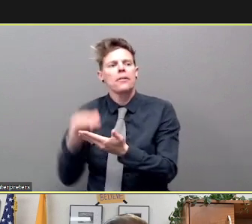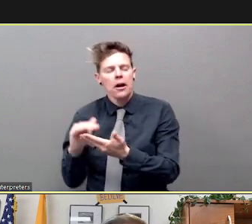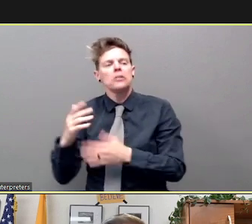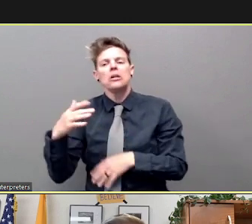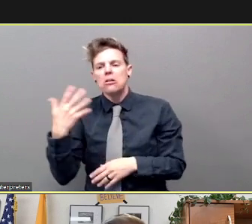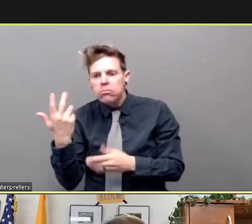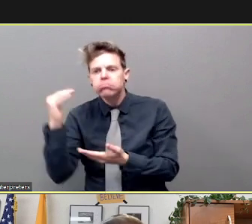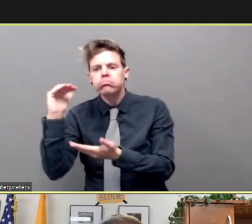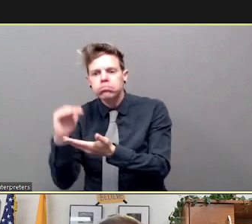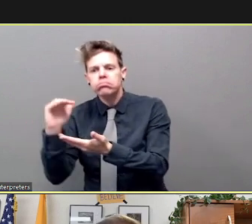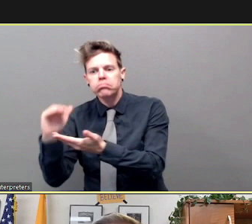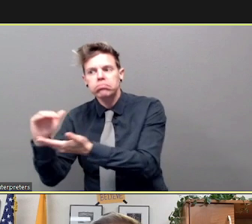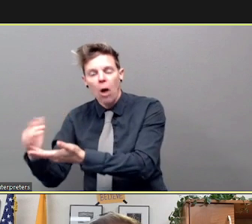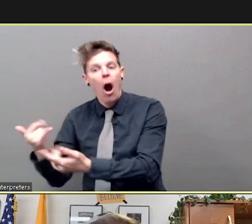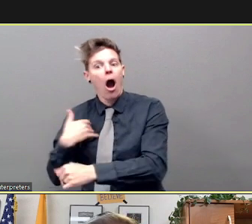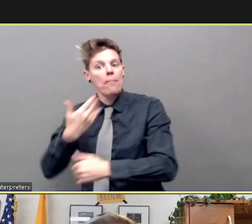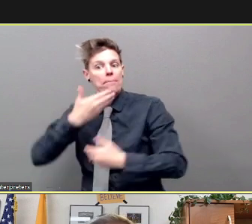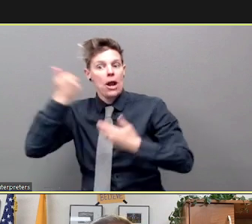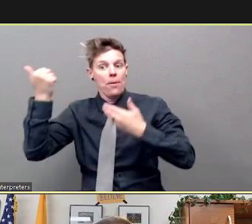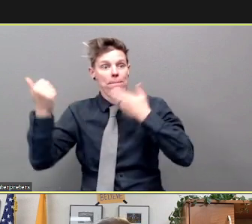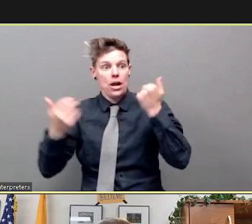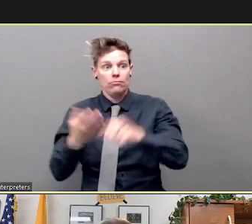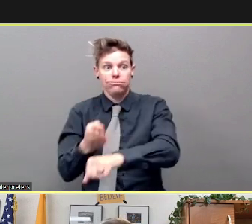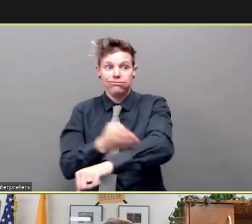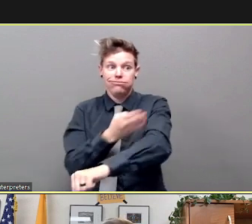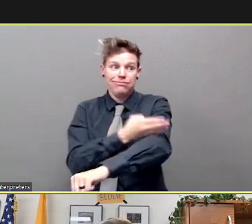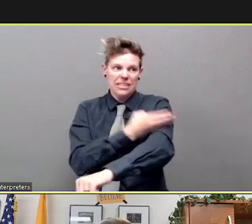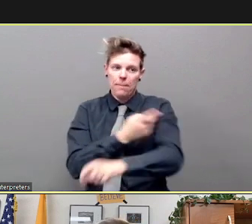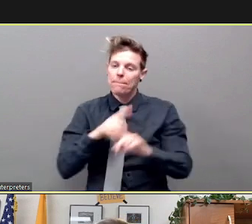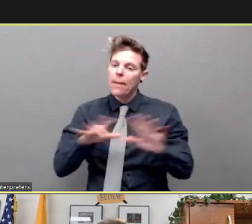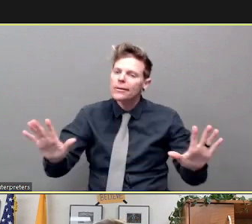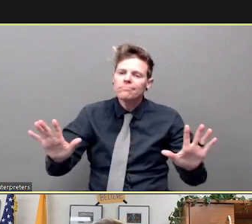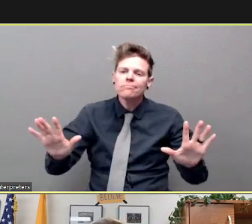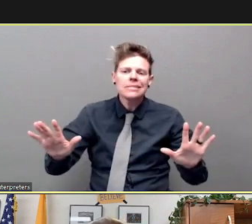continue, though, to have people die pretty much every day from